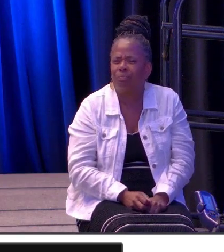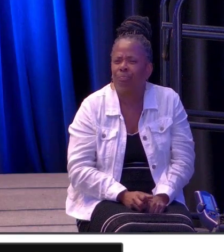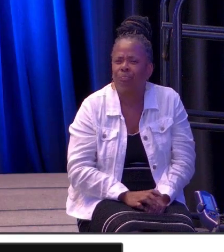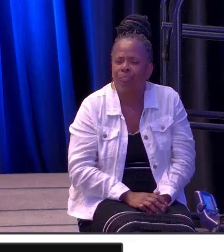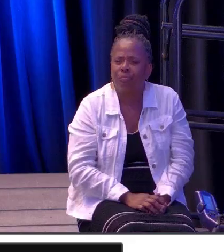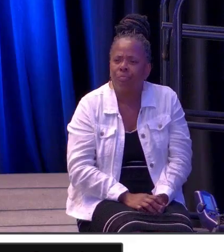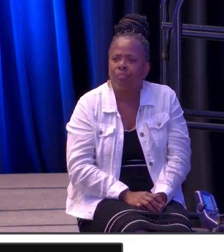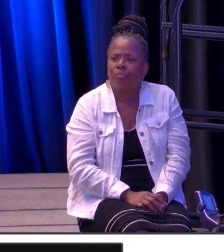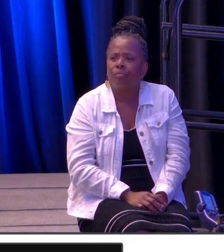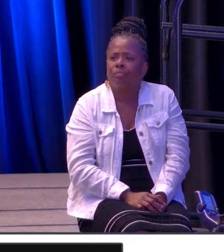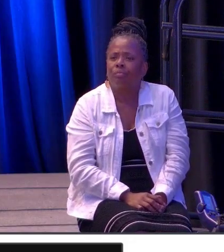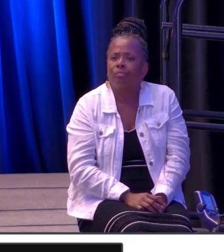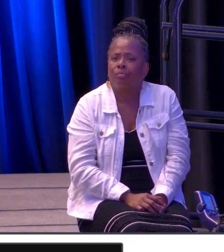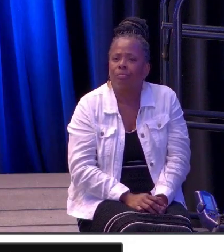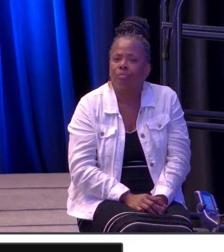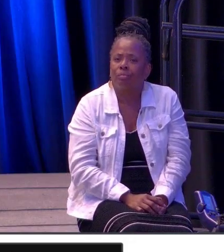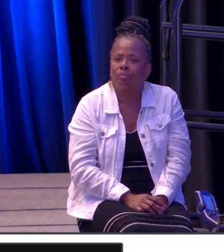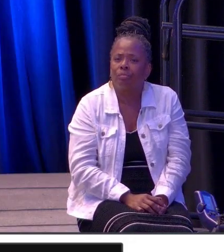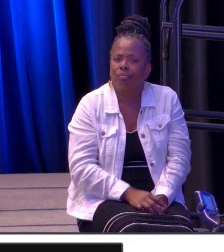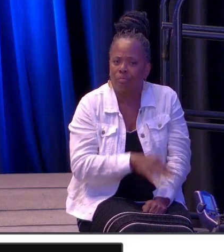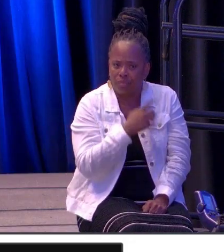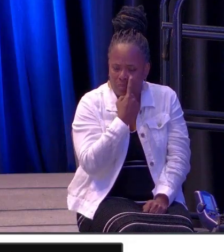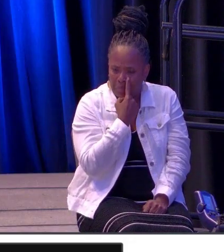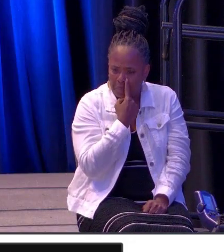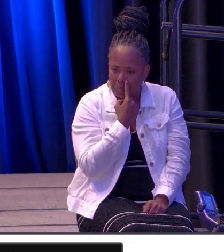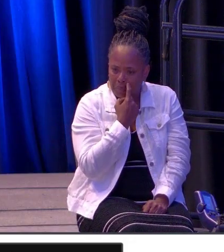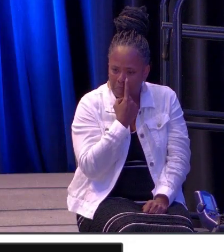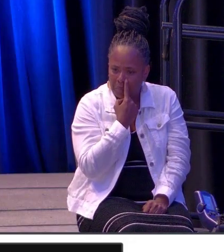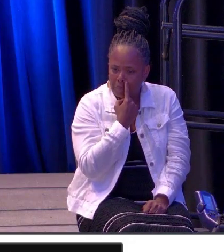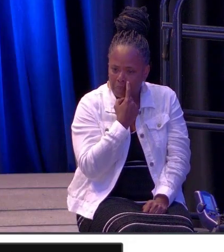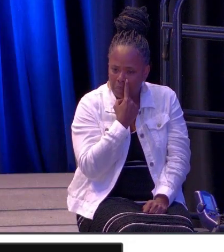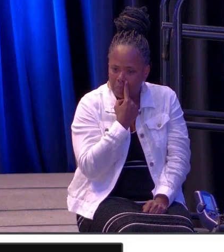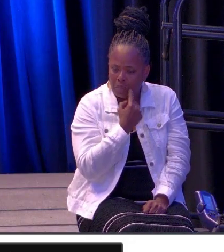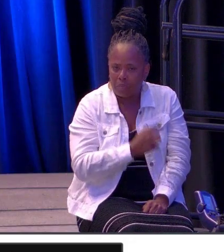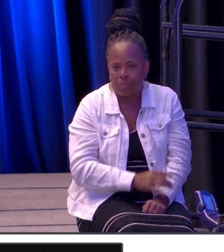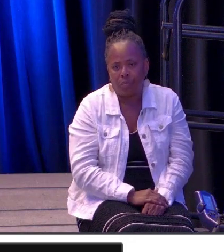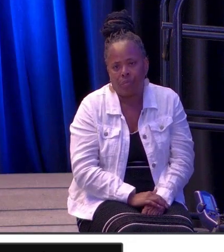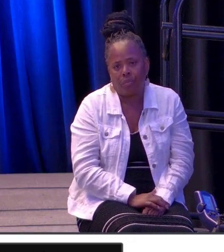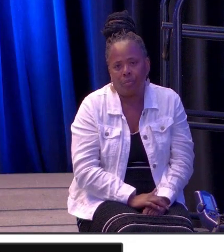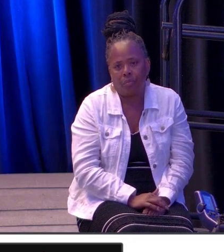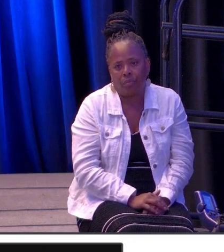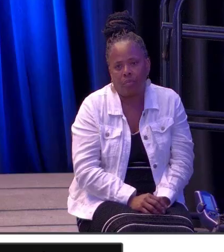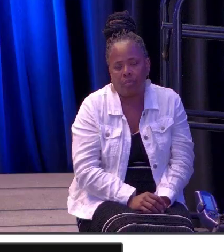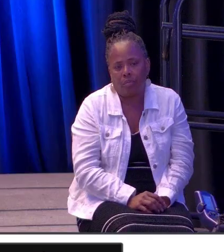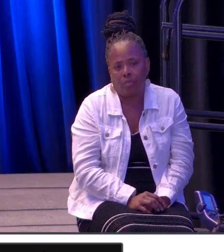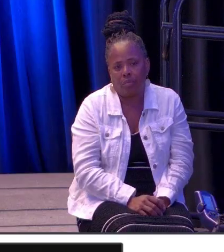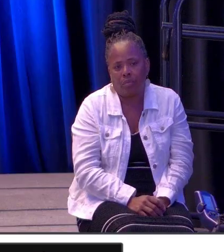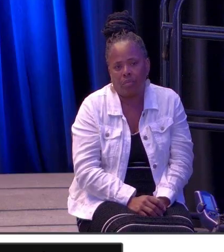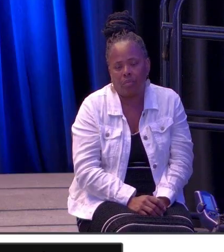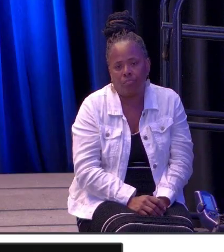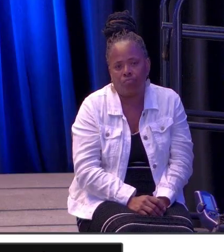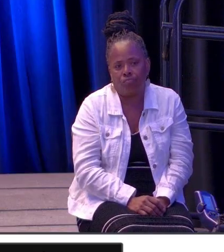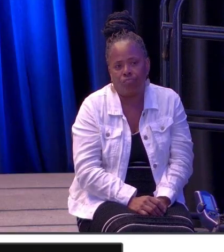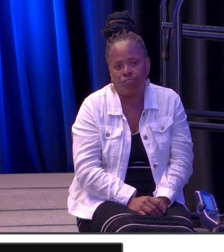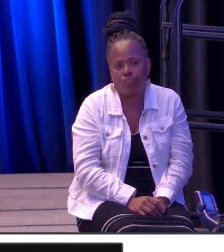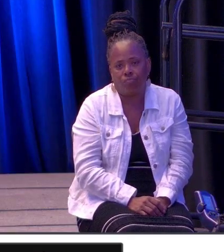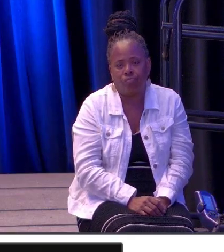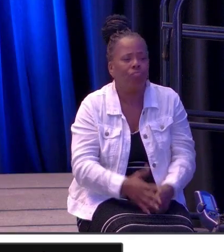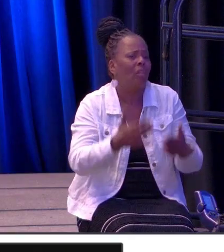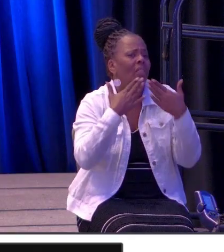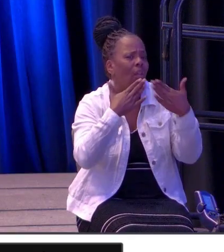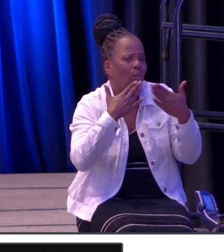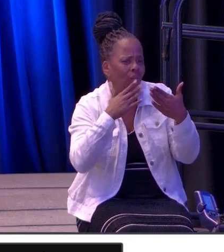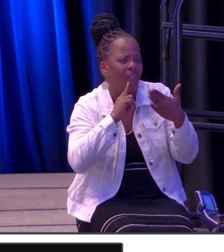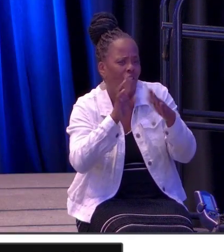DJ booth in regards to thinking outside of what we normally do. Oh, thank you. It's